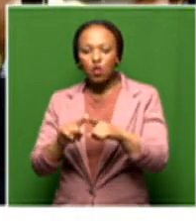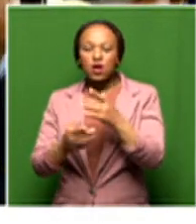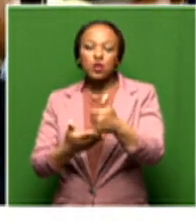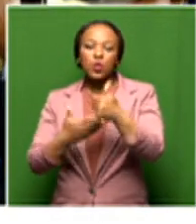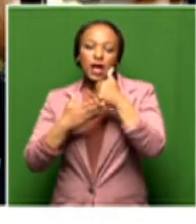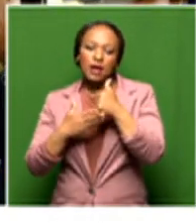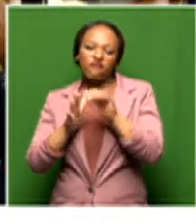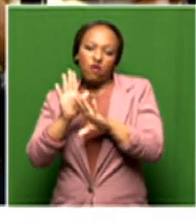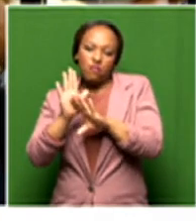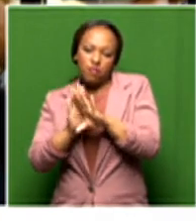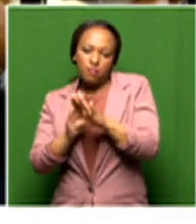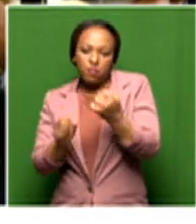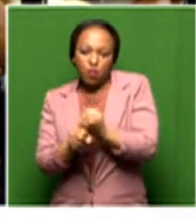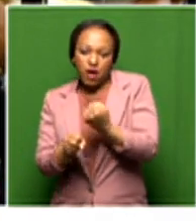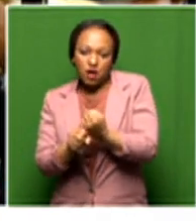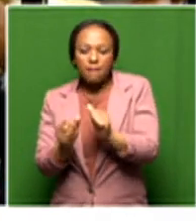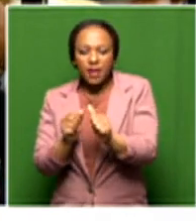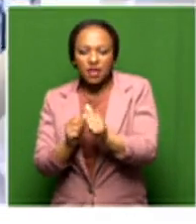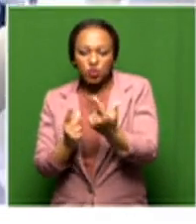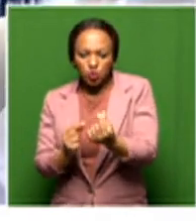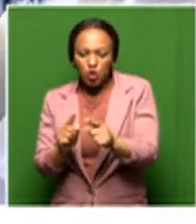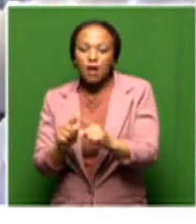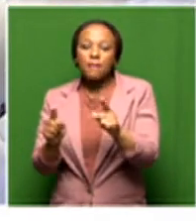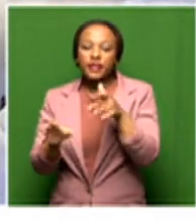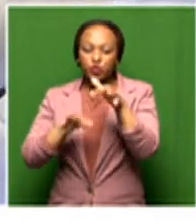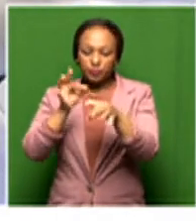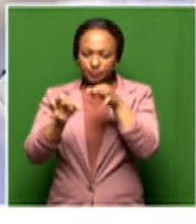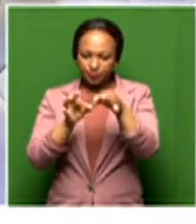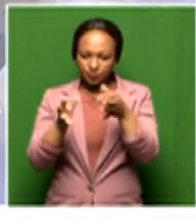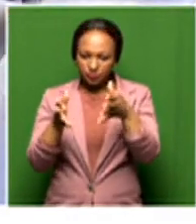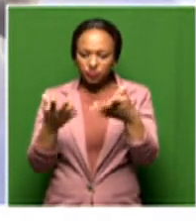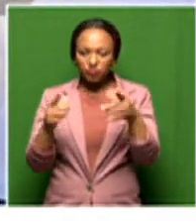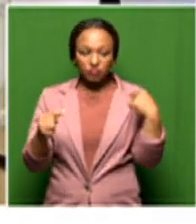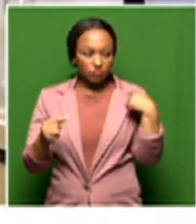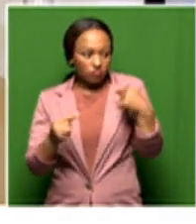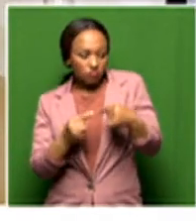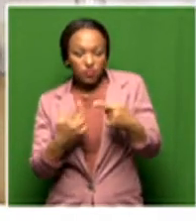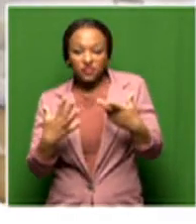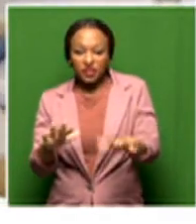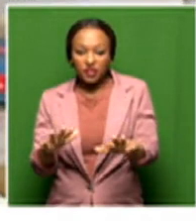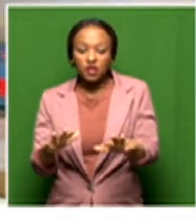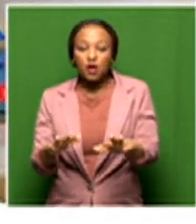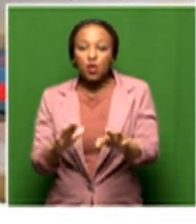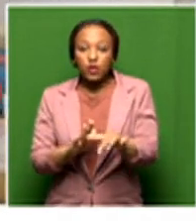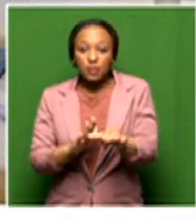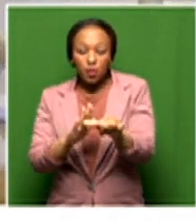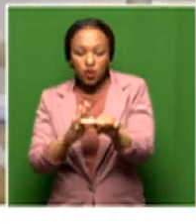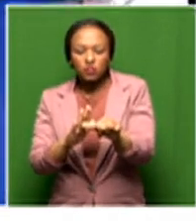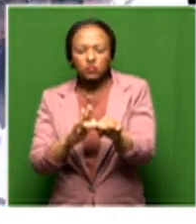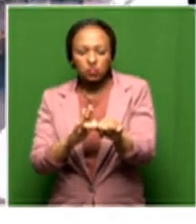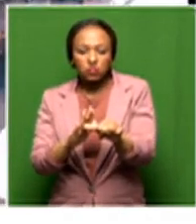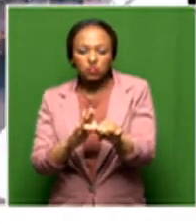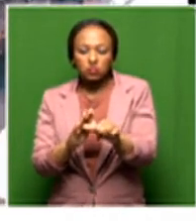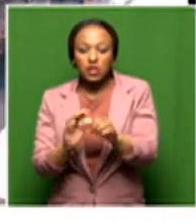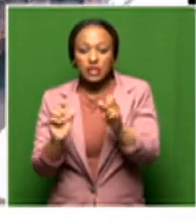do better. But if I can paint a picture of how we have lived up to what is a very important principle for